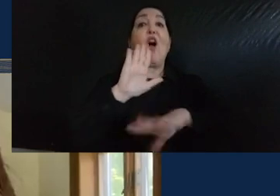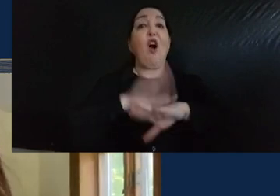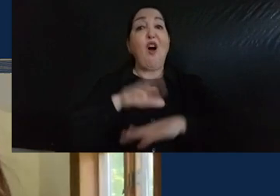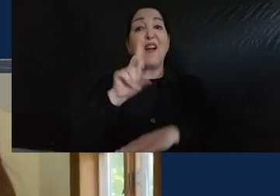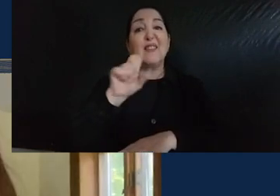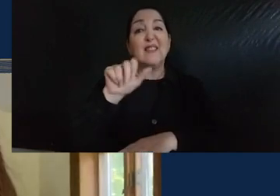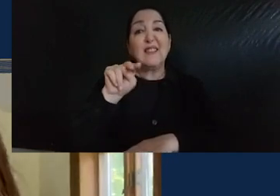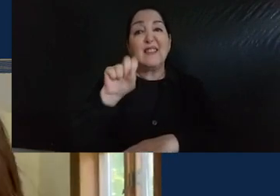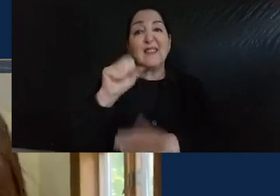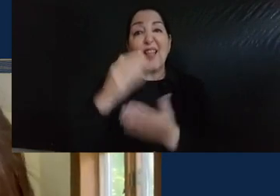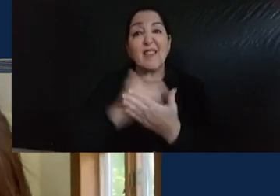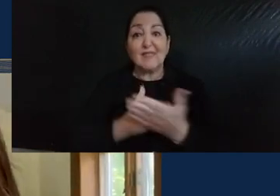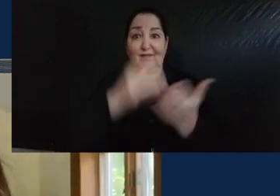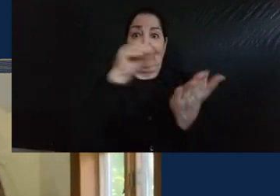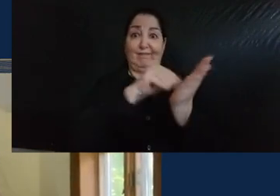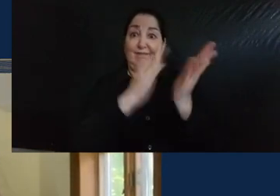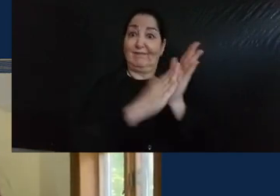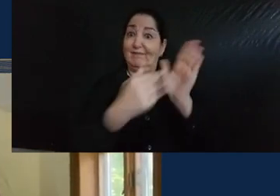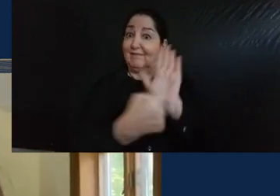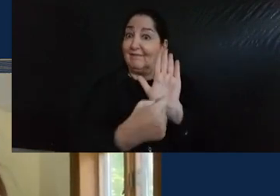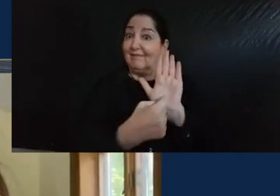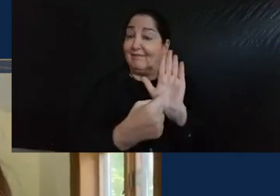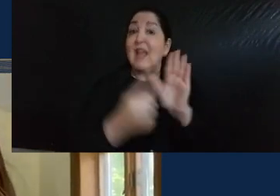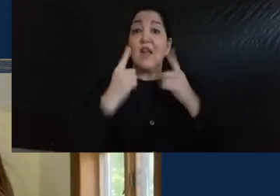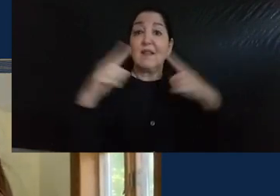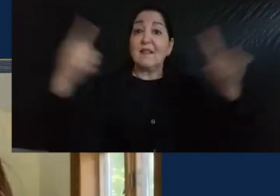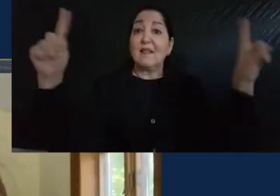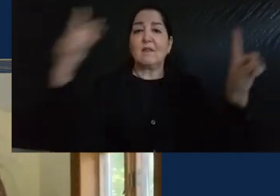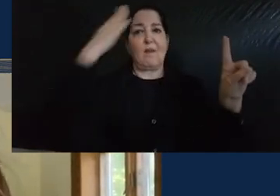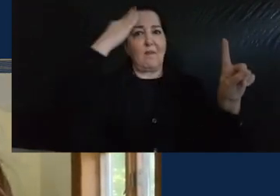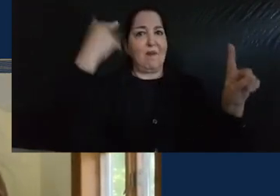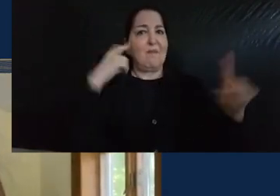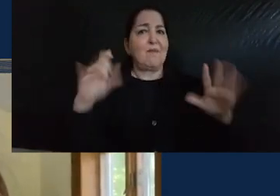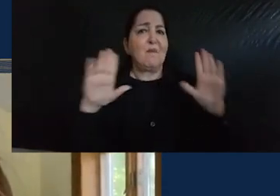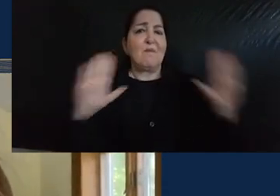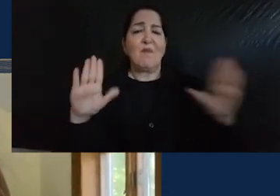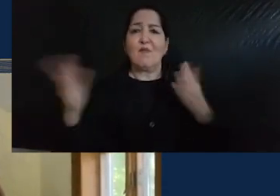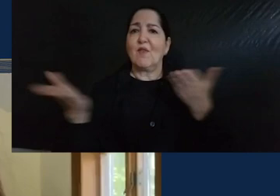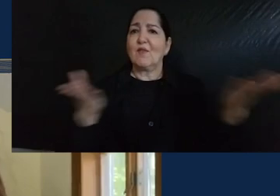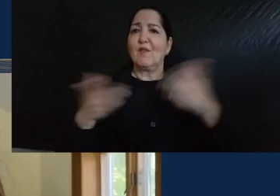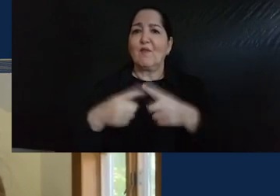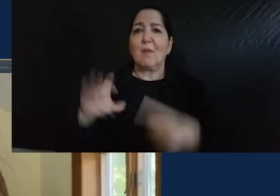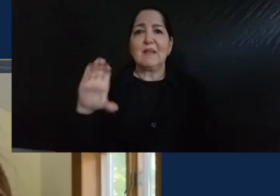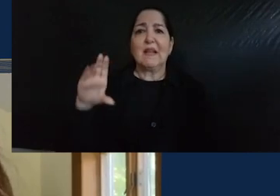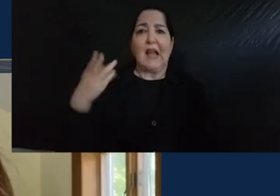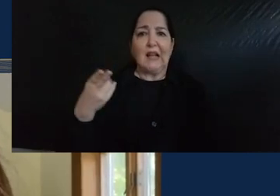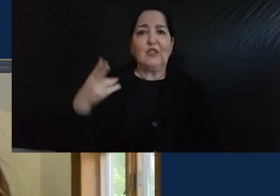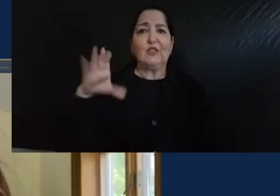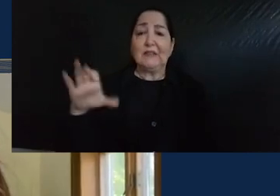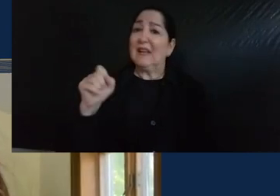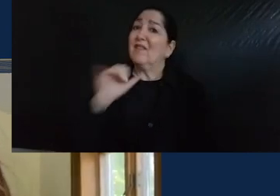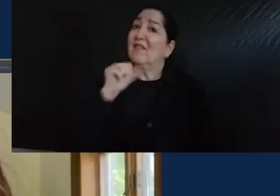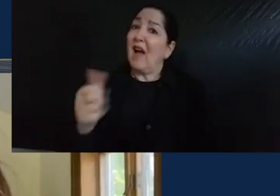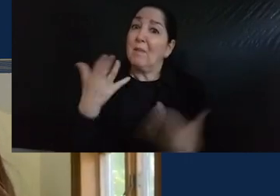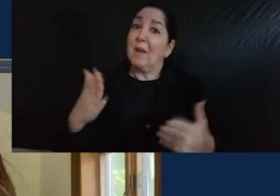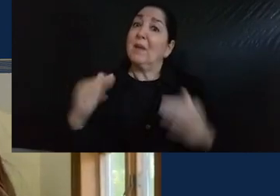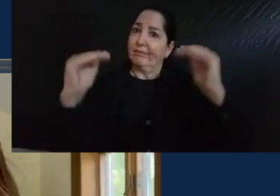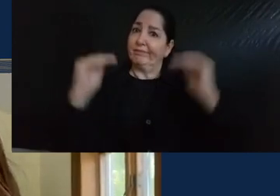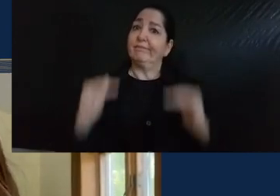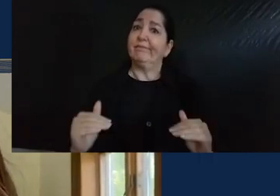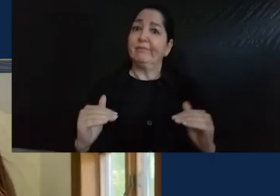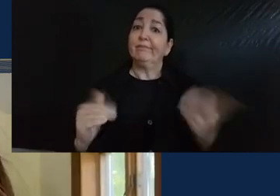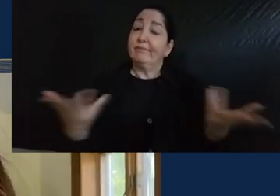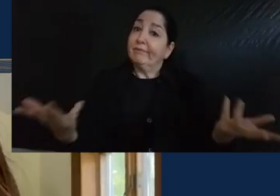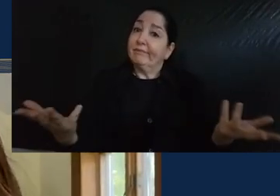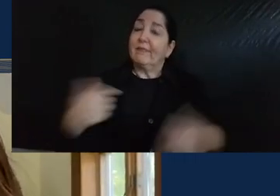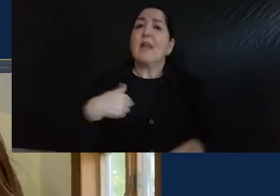probably wouldn't be as successful in his journey if he hadn't received the wonderful services from the CHC